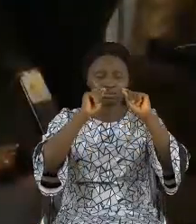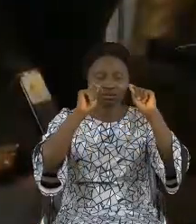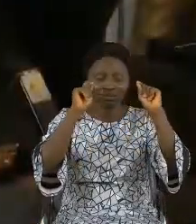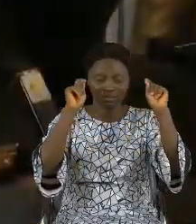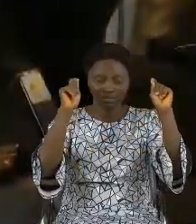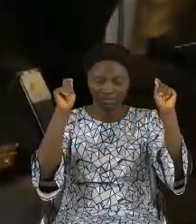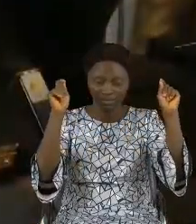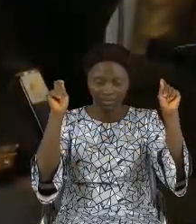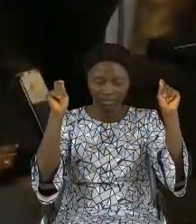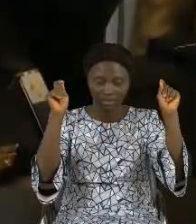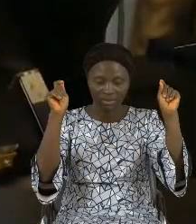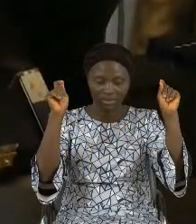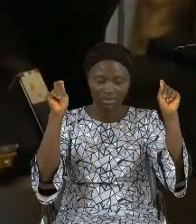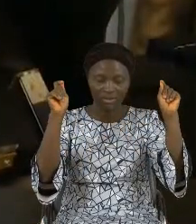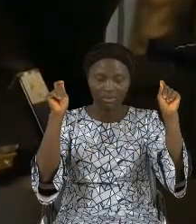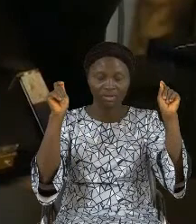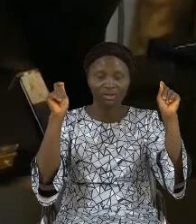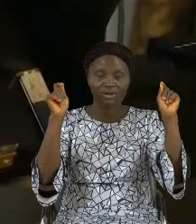Alleluia.